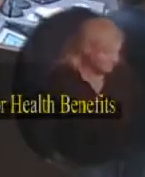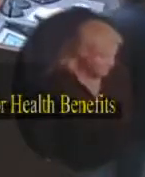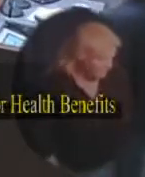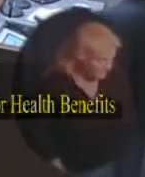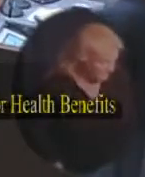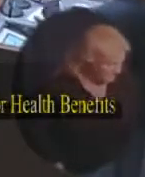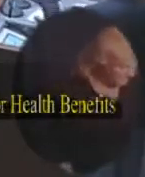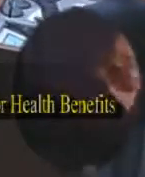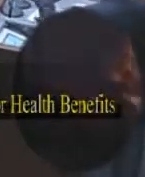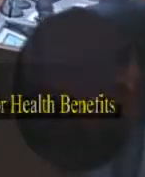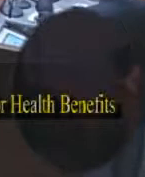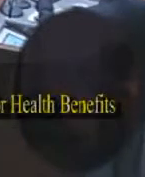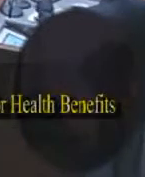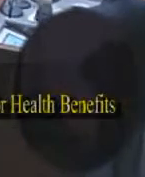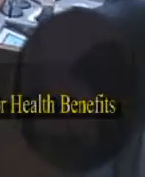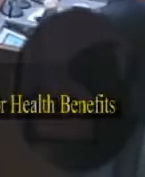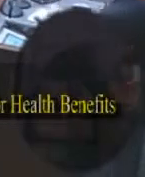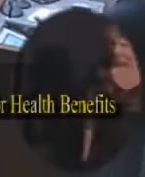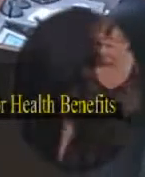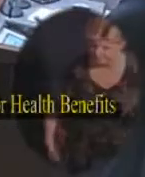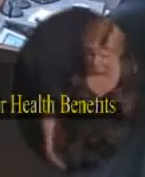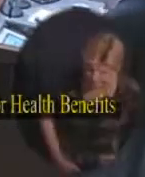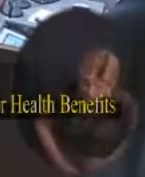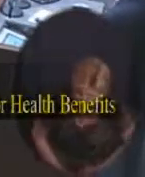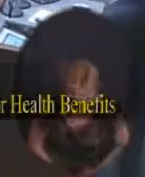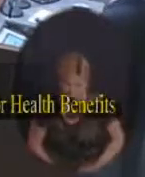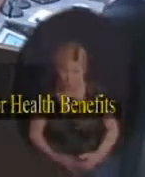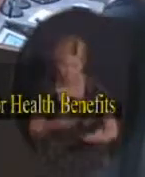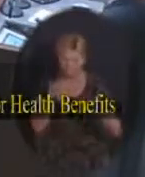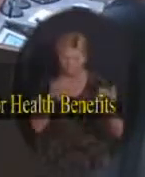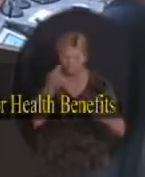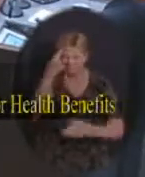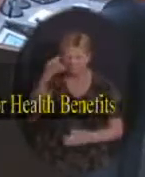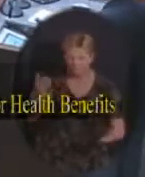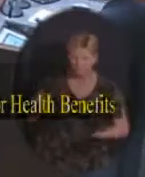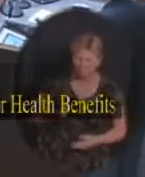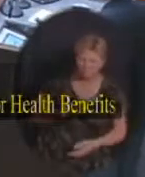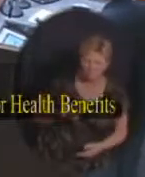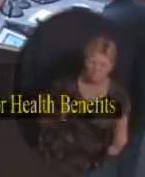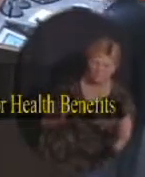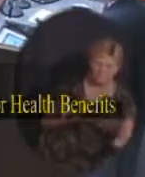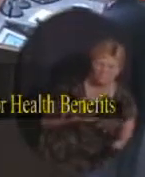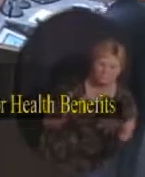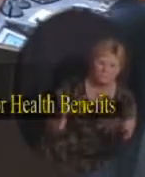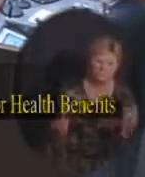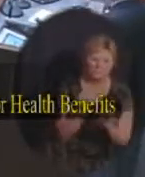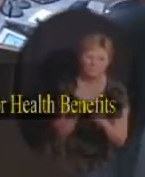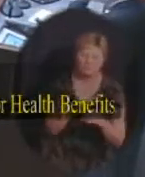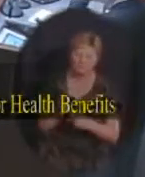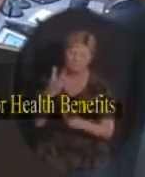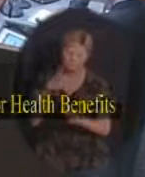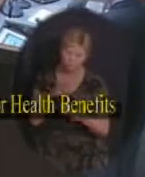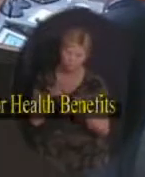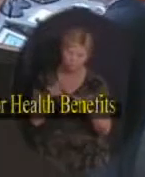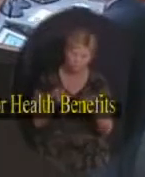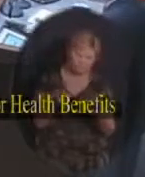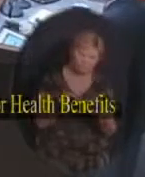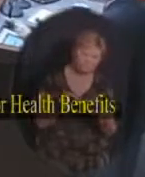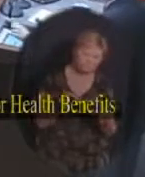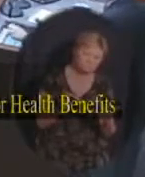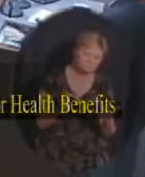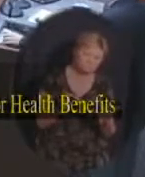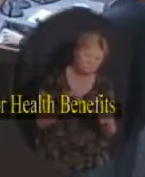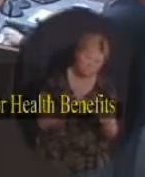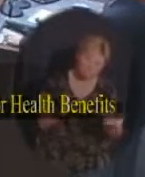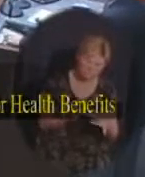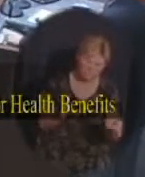Welcome, Bob. Thank you for having me here. I want to make 2 comments, and then I'll address your question, Mr.